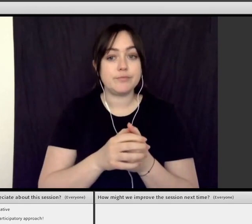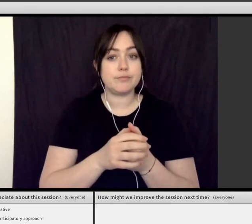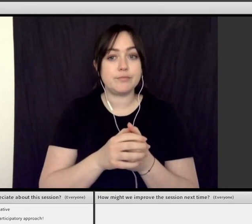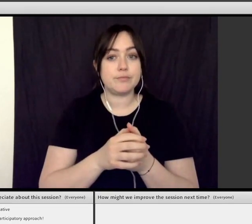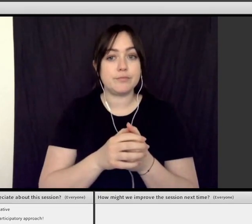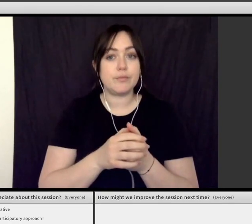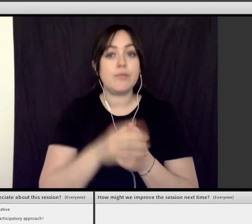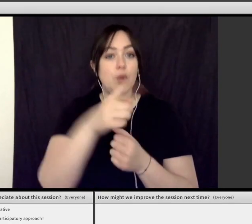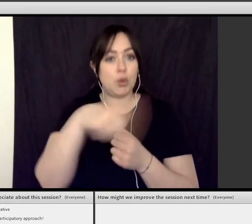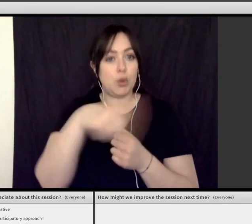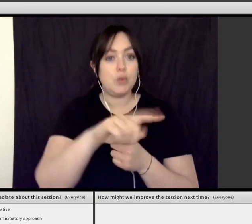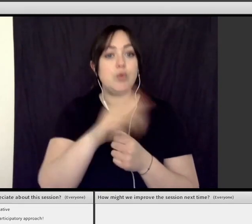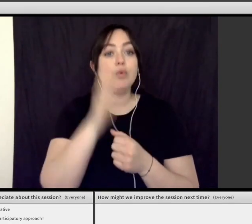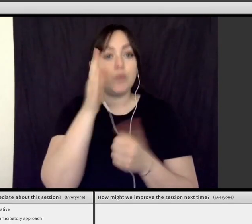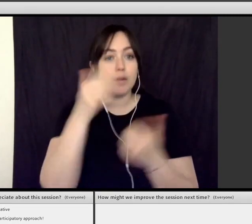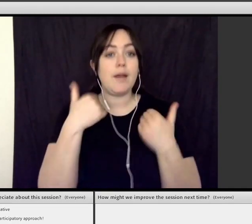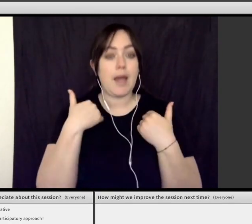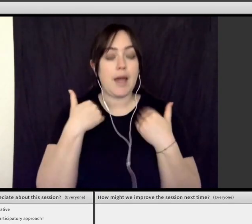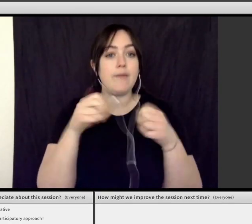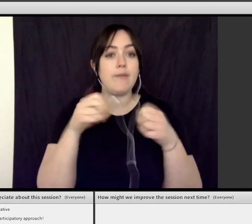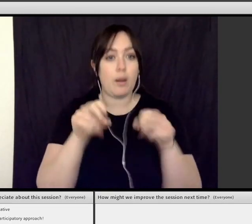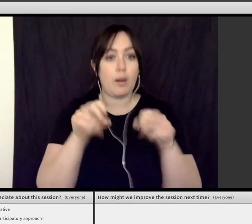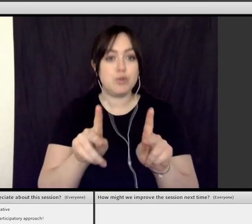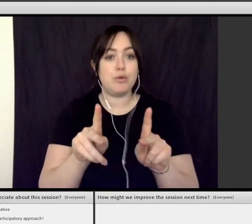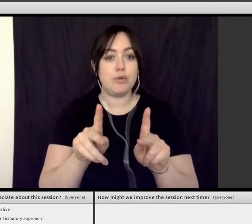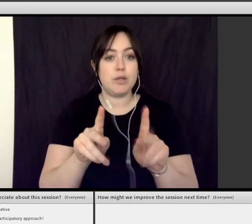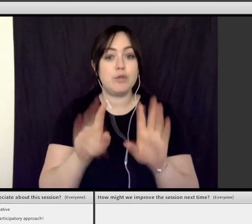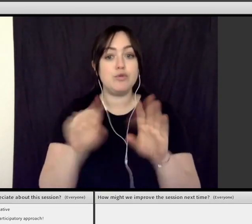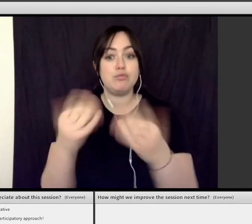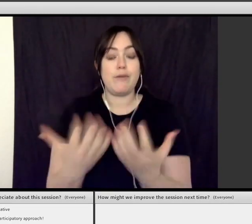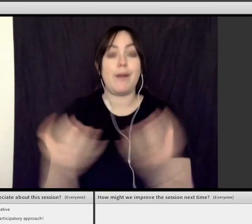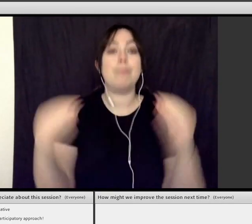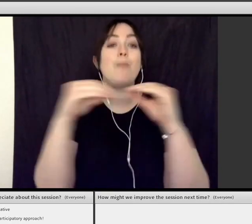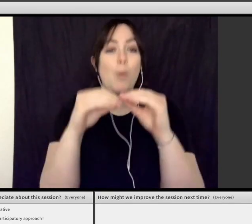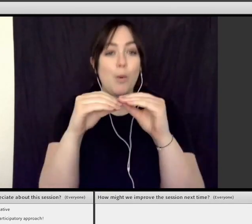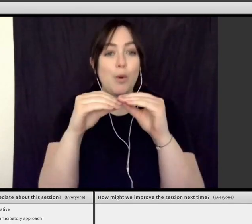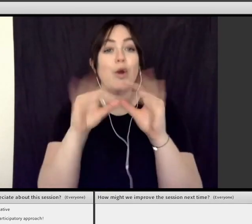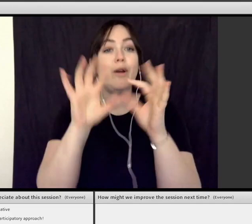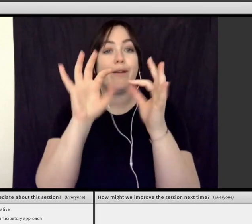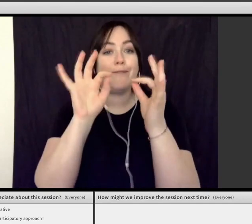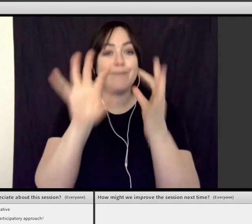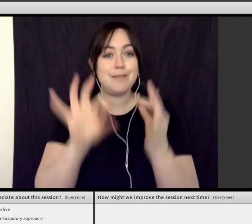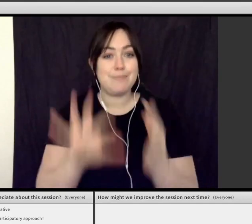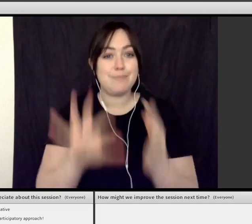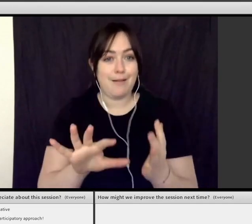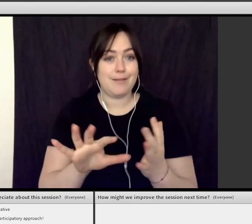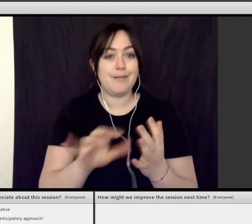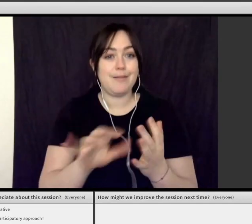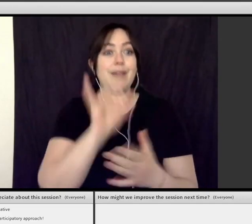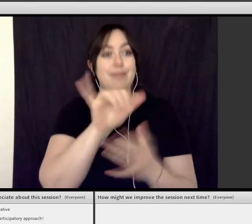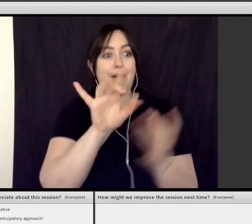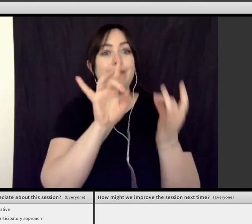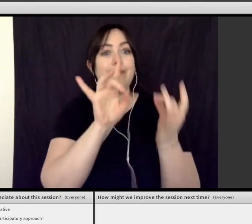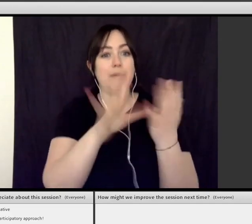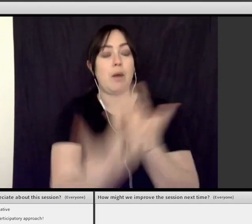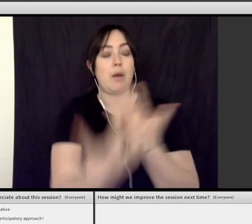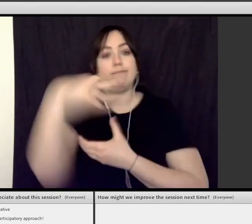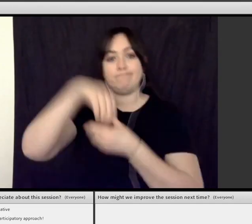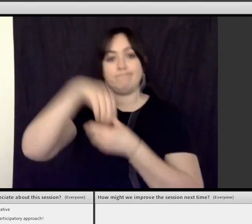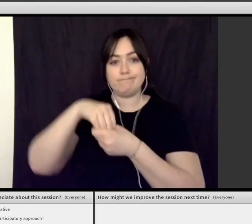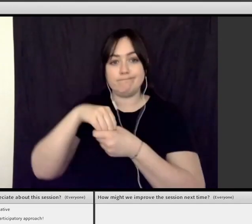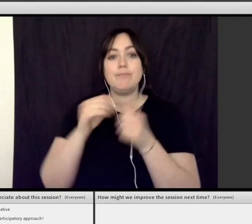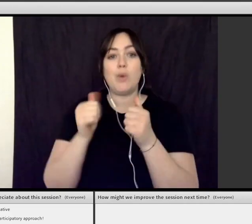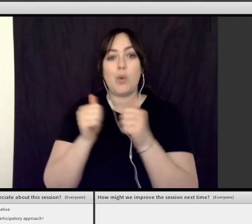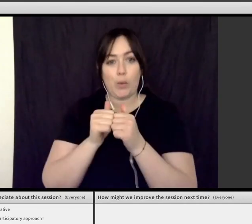give your additional feedback to us, which can then be incorporated into the